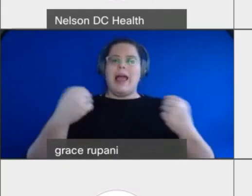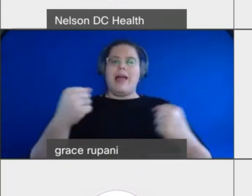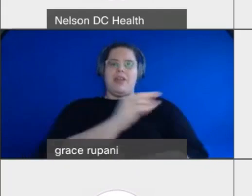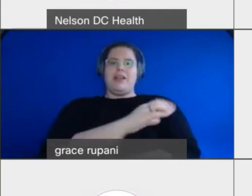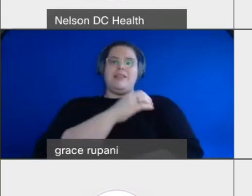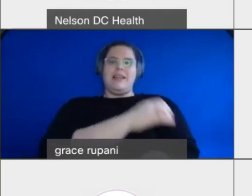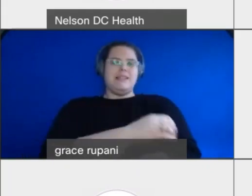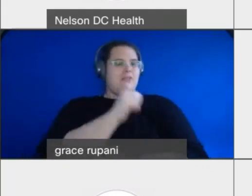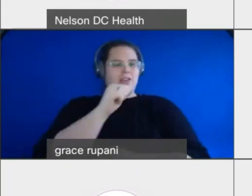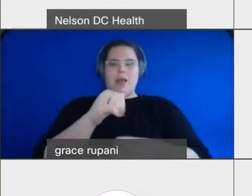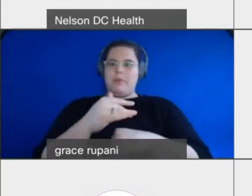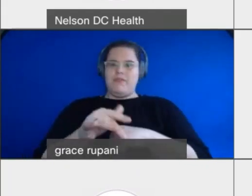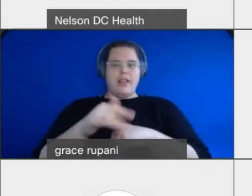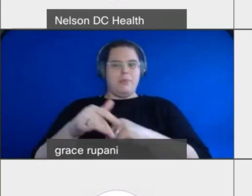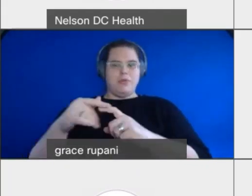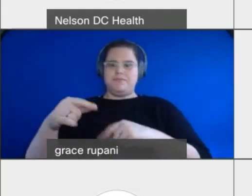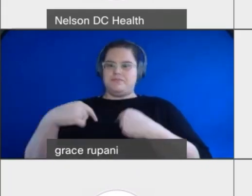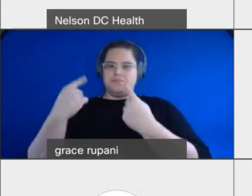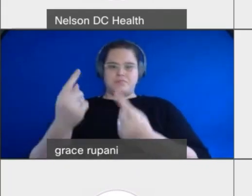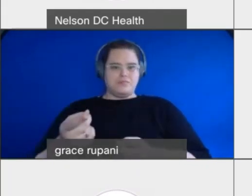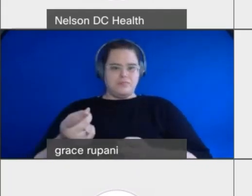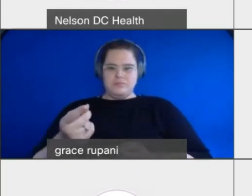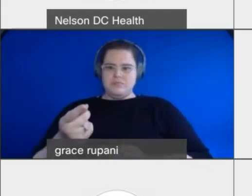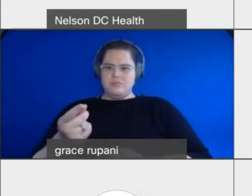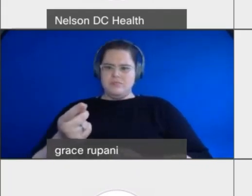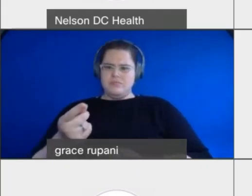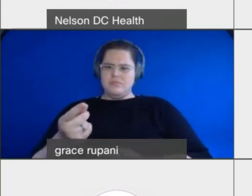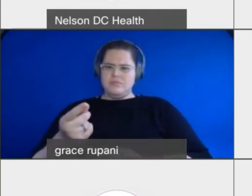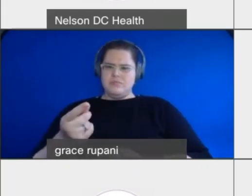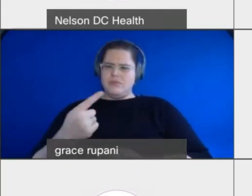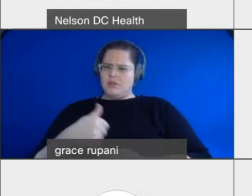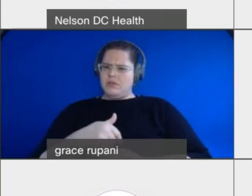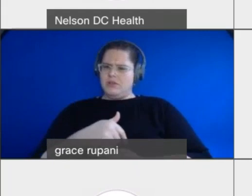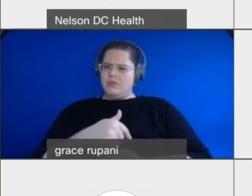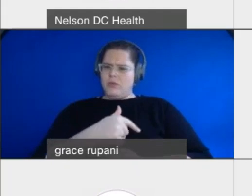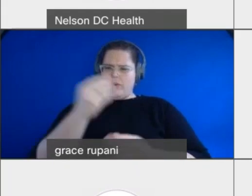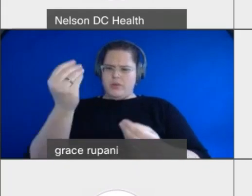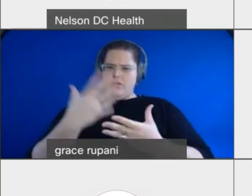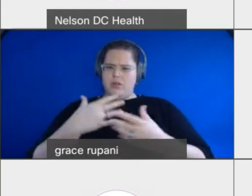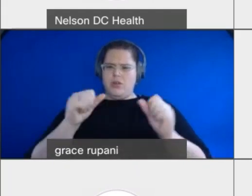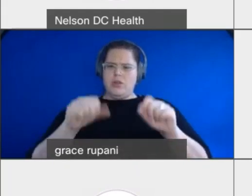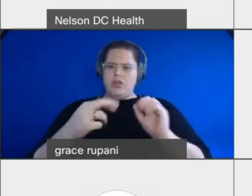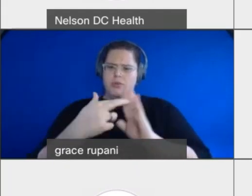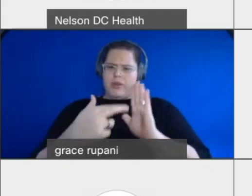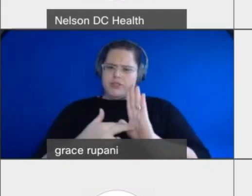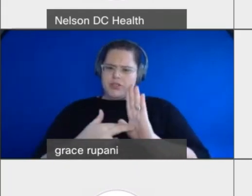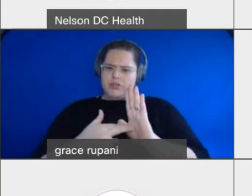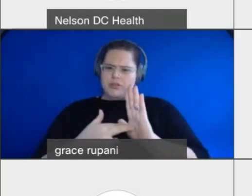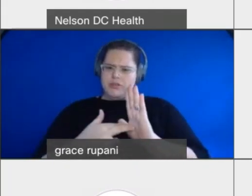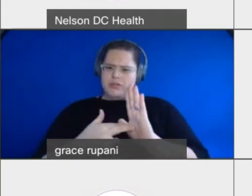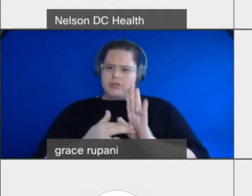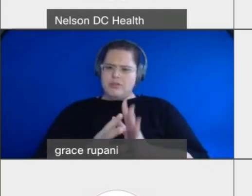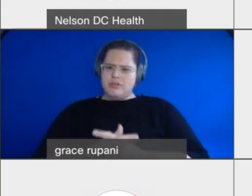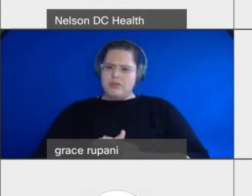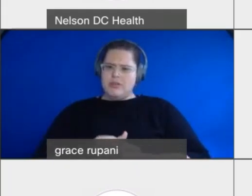received notification that we could not register or could register. I found a few appointments for Safeway locations,